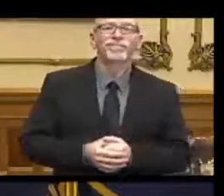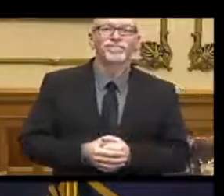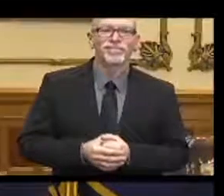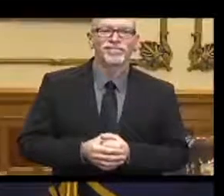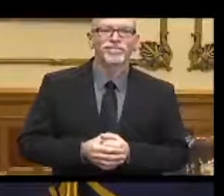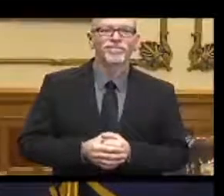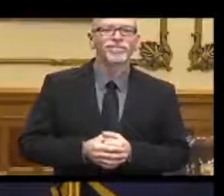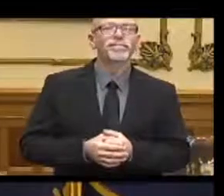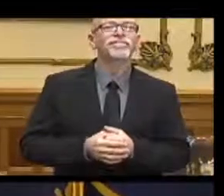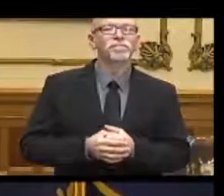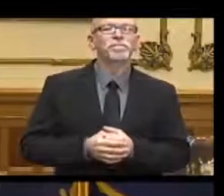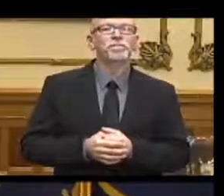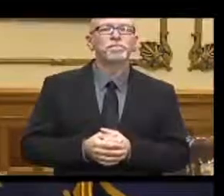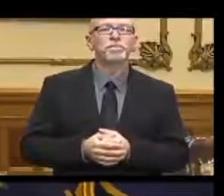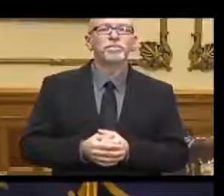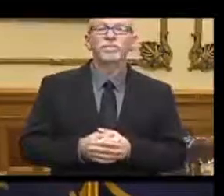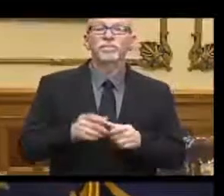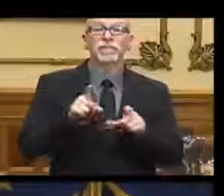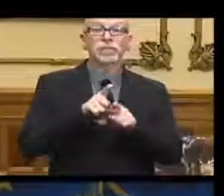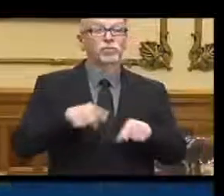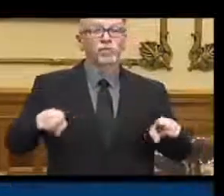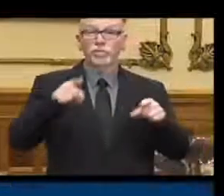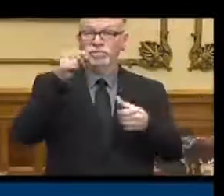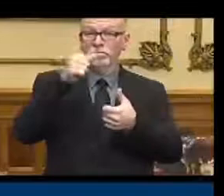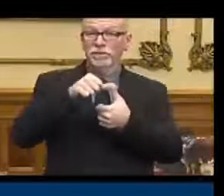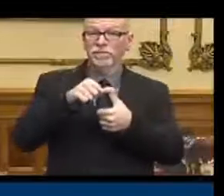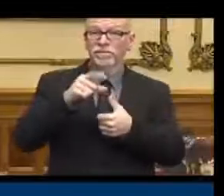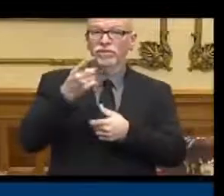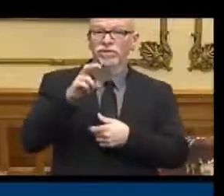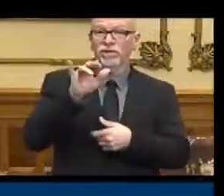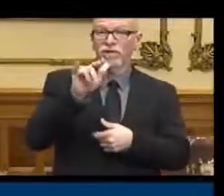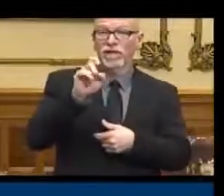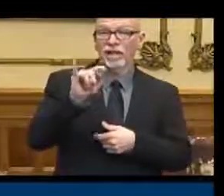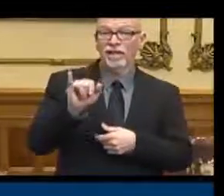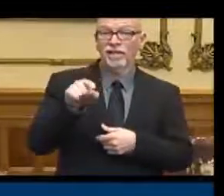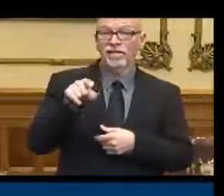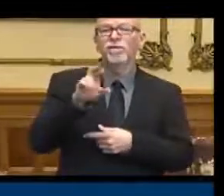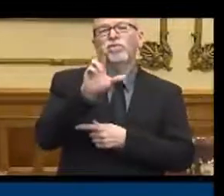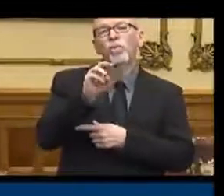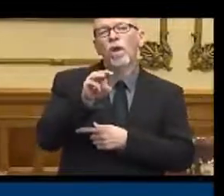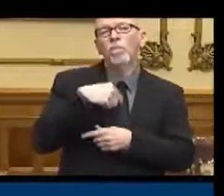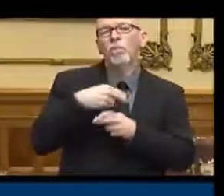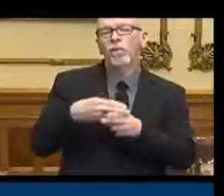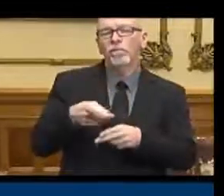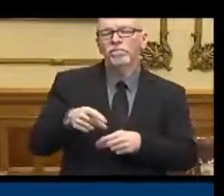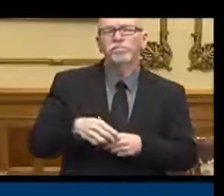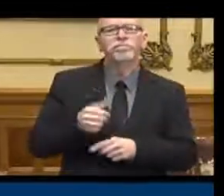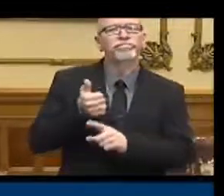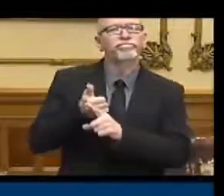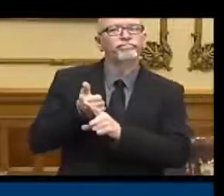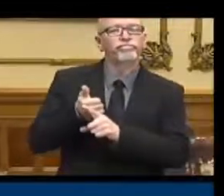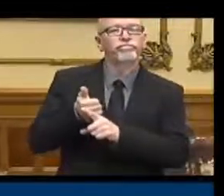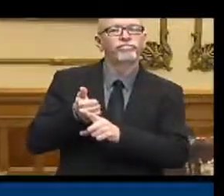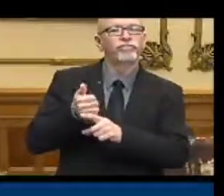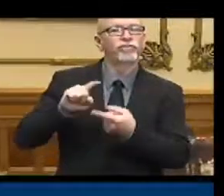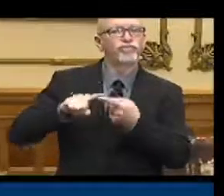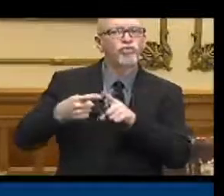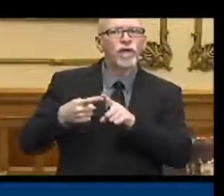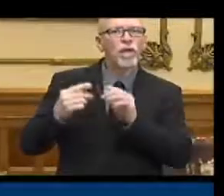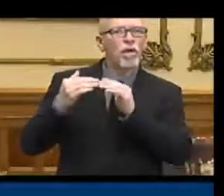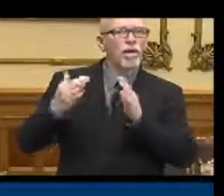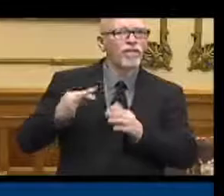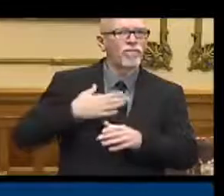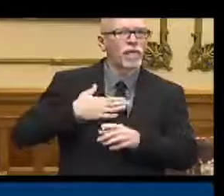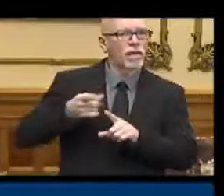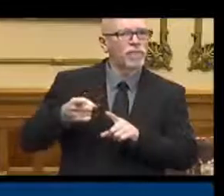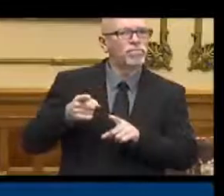Absolutely. As you all may remember, Dr. Yaleti, Ram, as we call him, is not only a friend and a colleague of